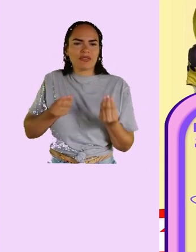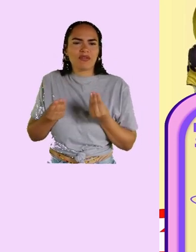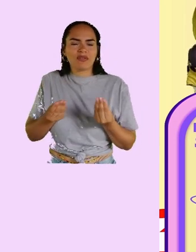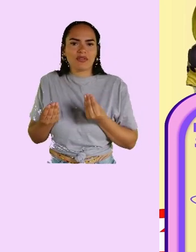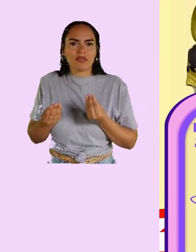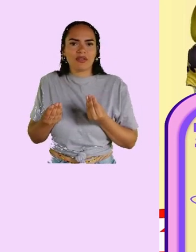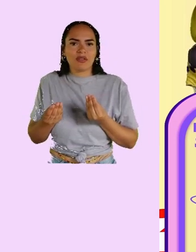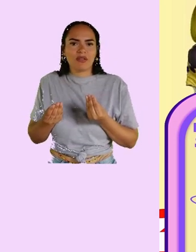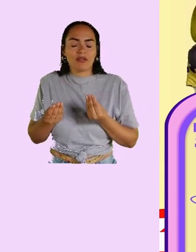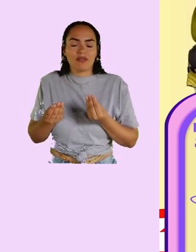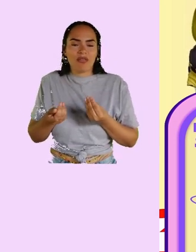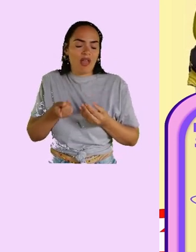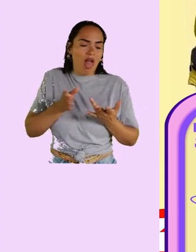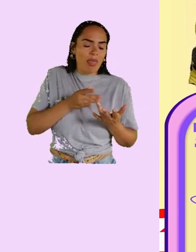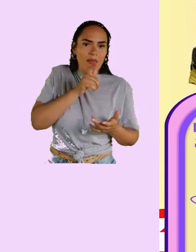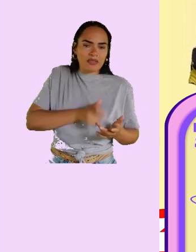with literally nothing.